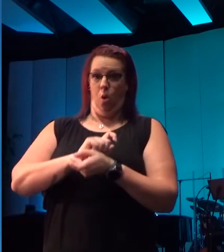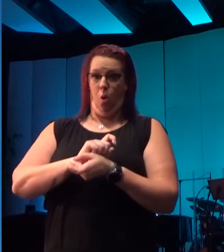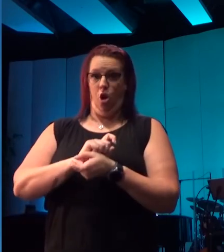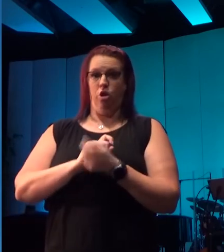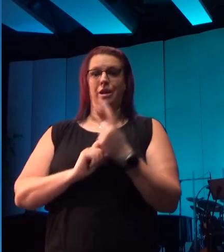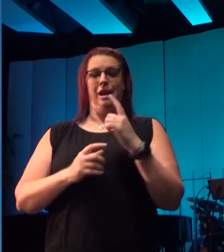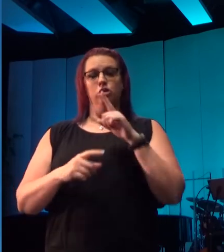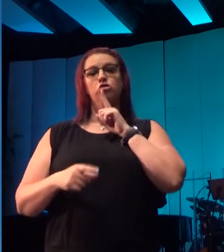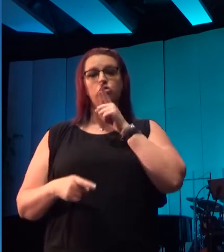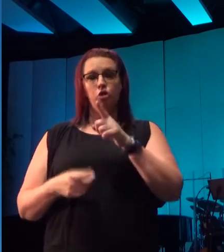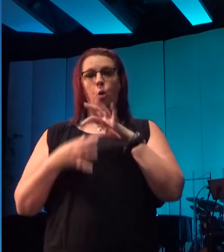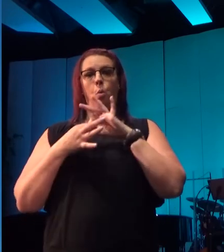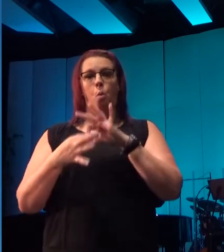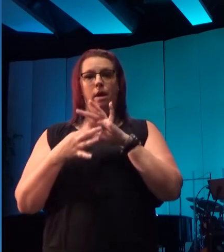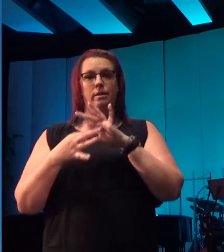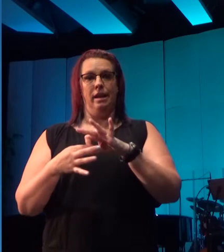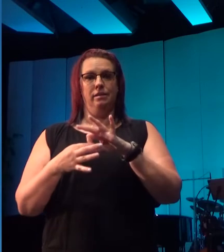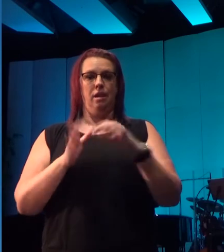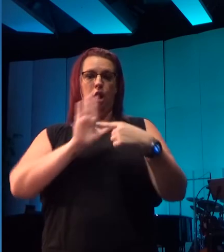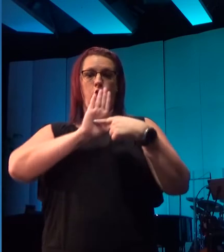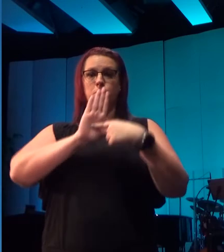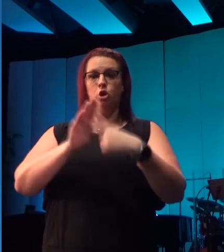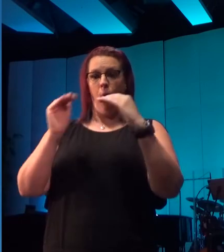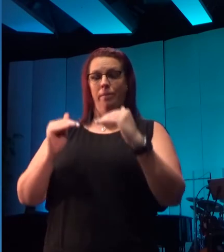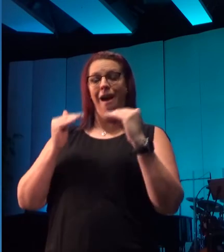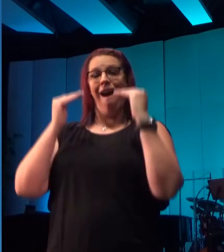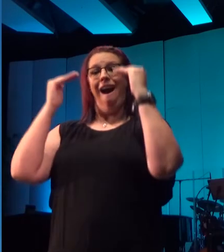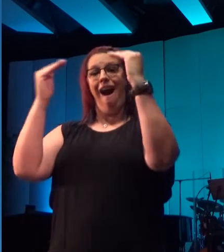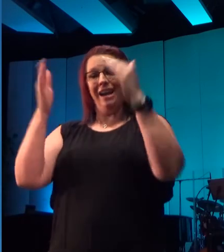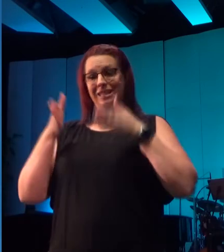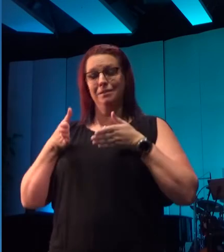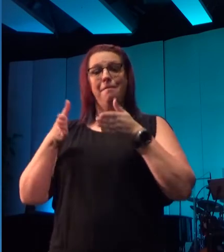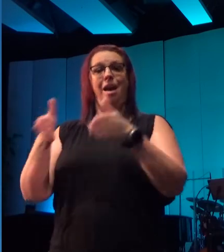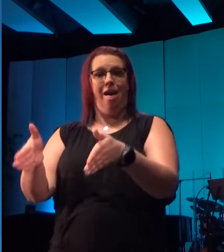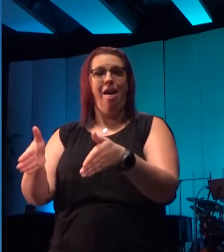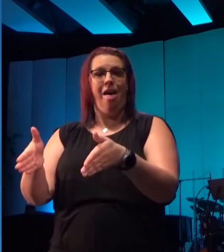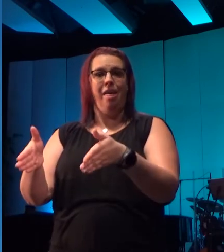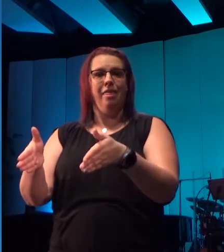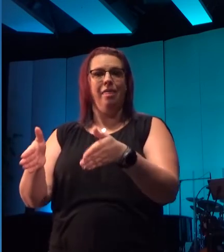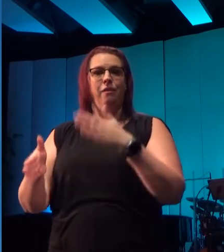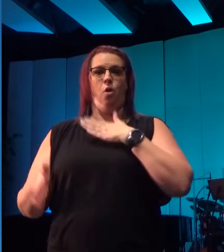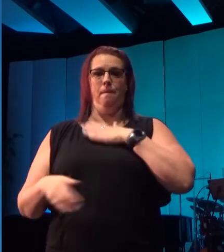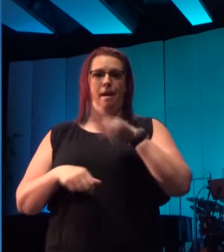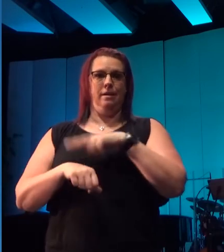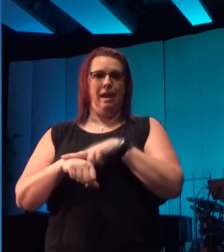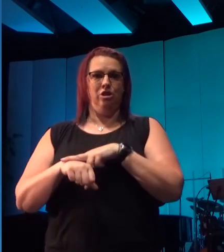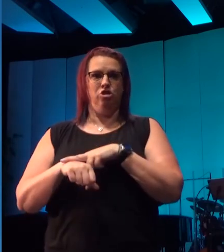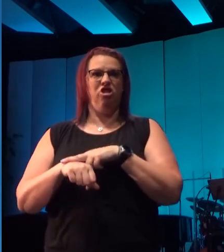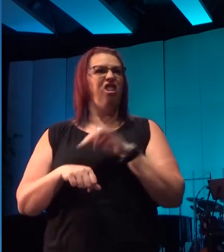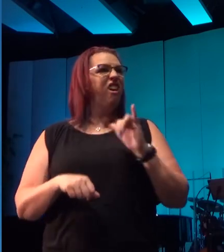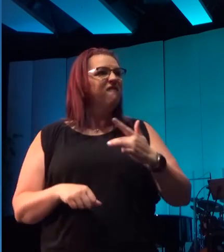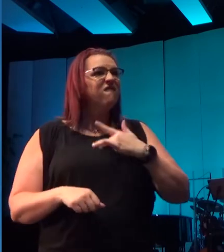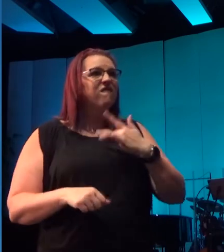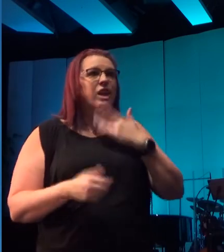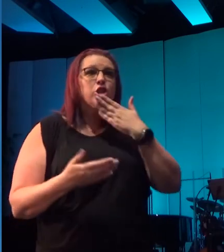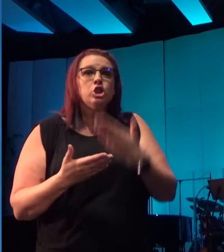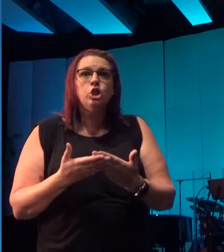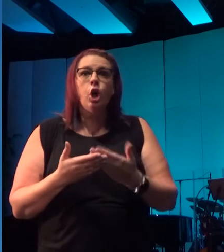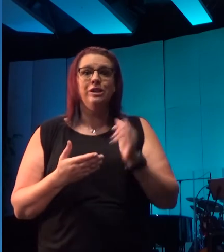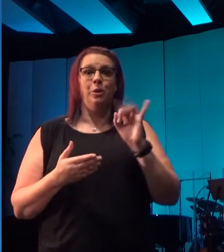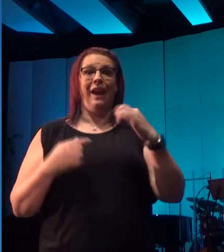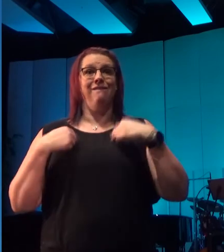I'm shown the highest paths for expressing my true nature. Doesn't that feel good? To realize that if we'll get out of the